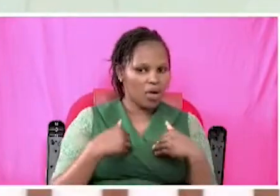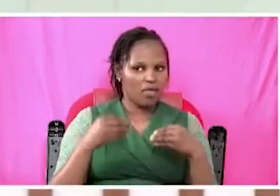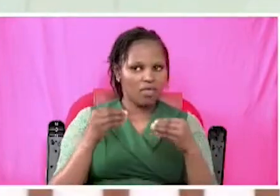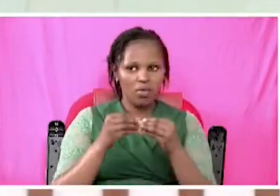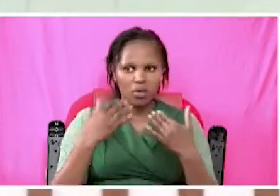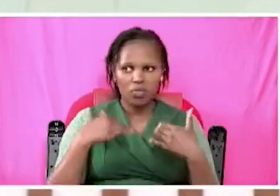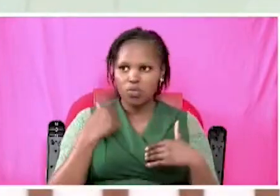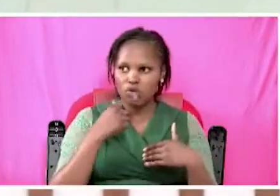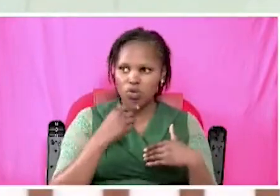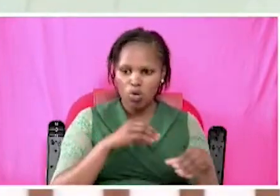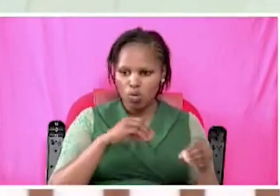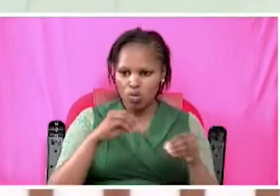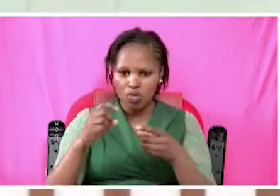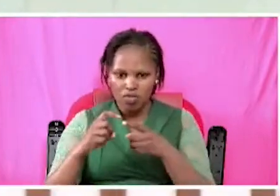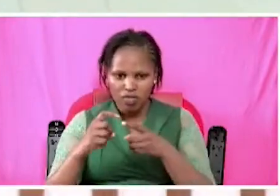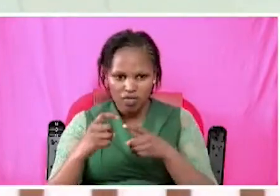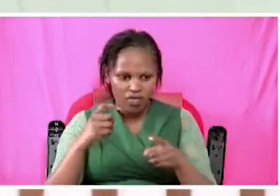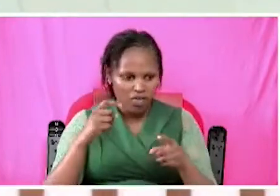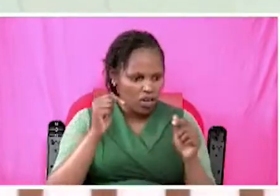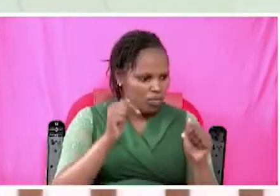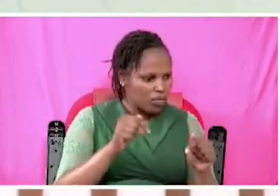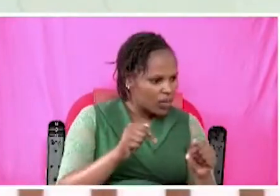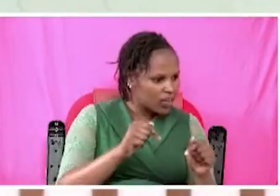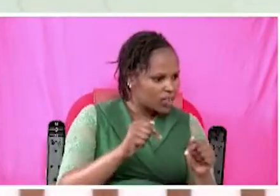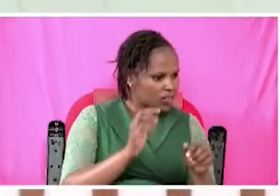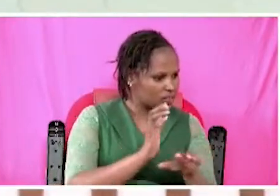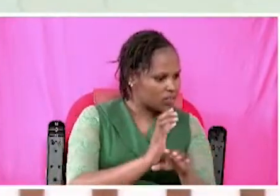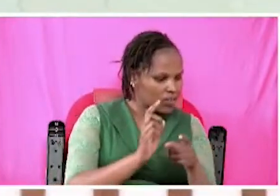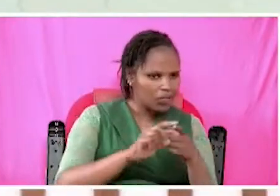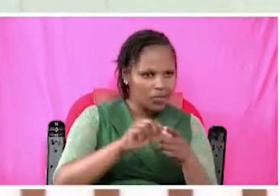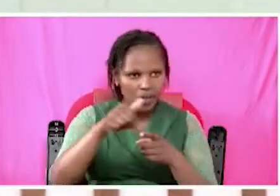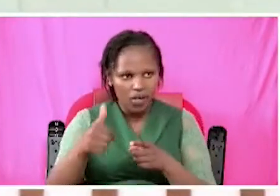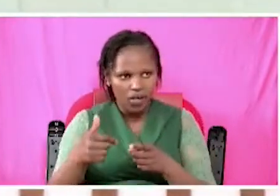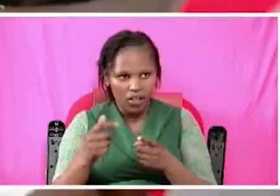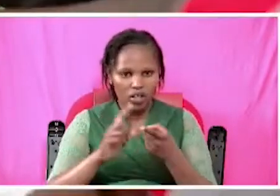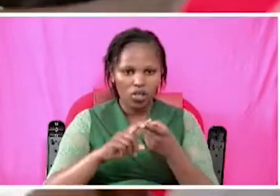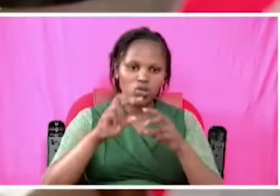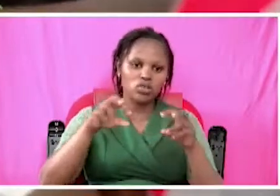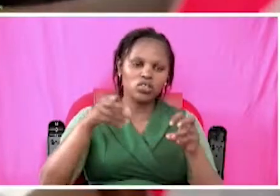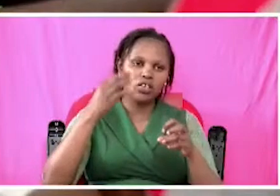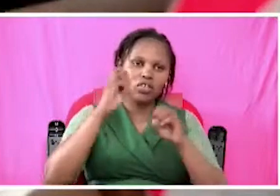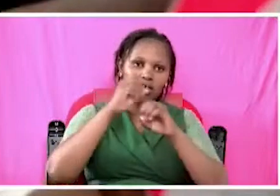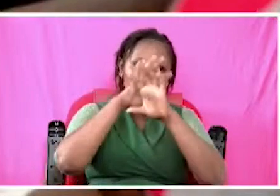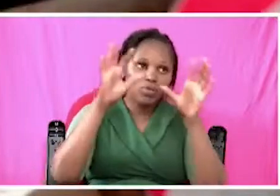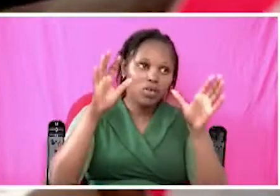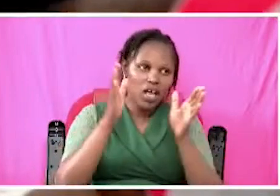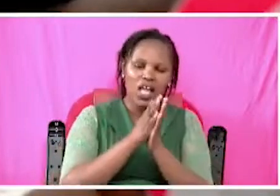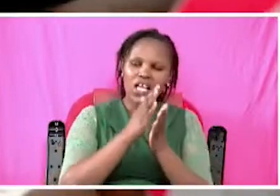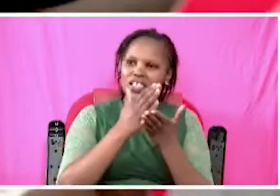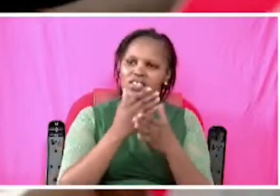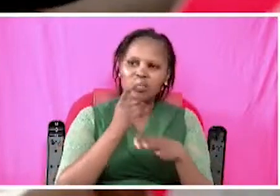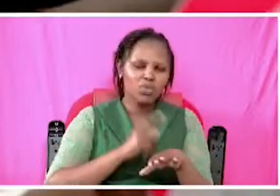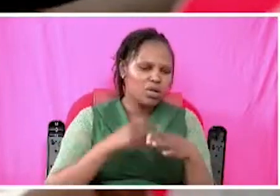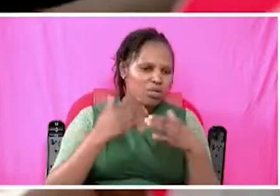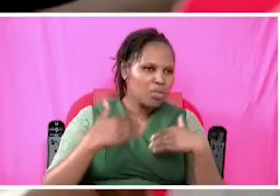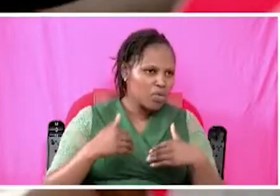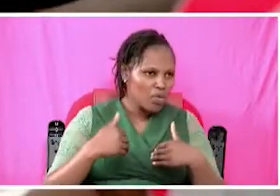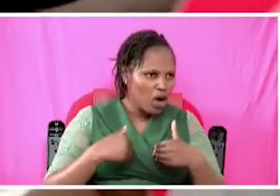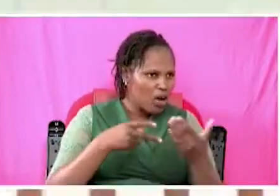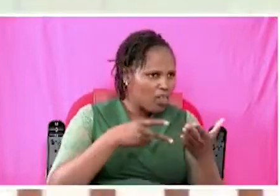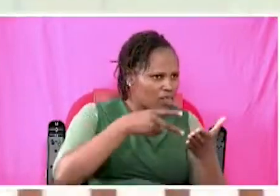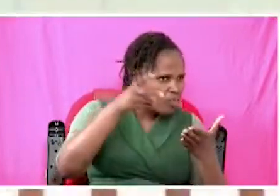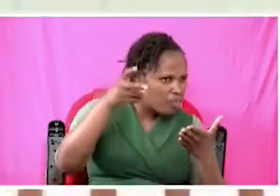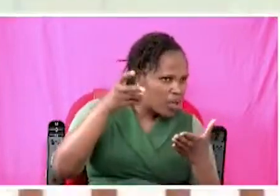one crusade to the next looking for a miracle sign. And sometimes people have paid a lot of money to people for something